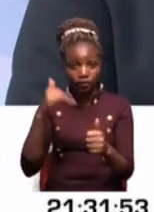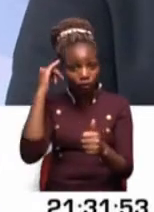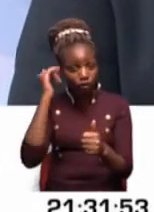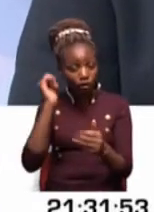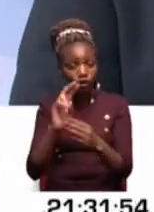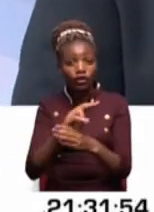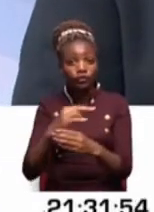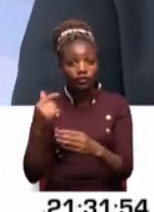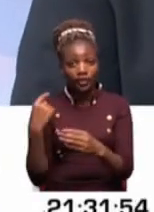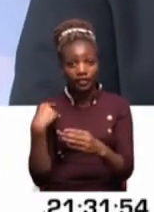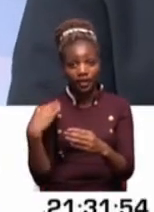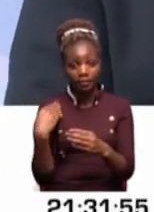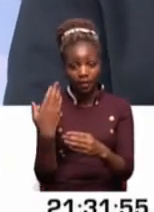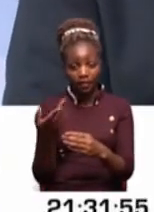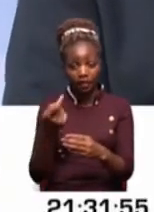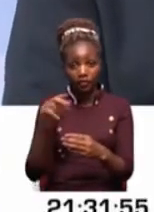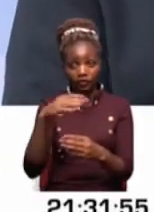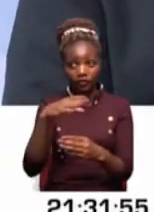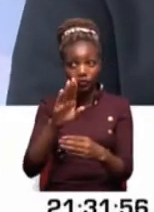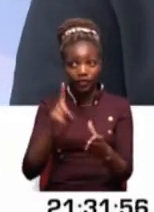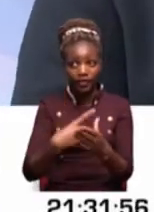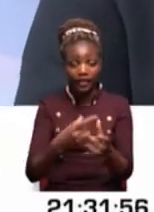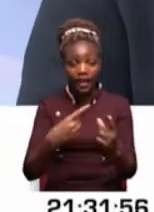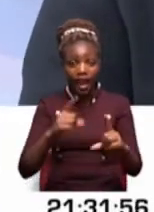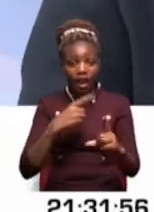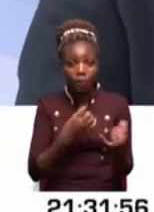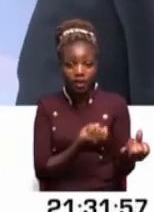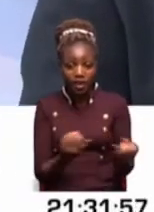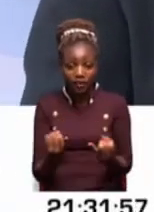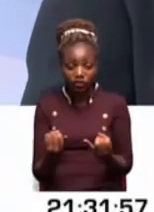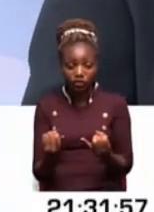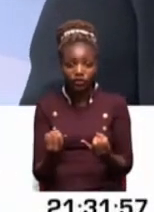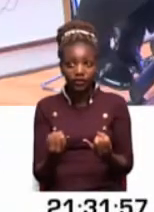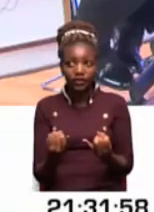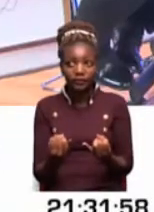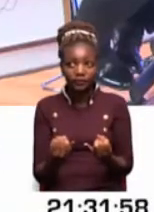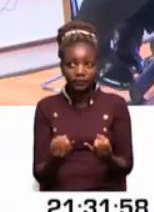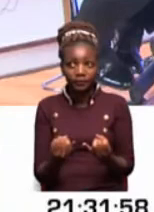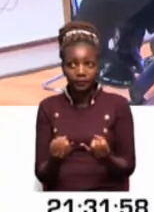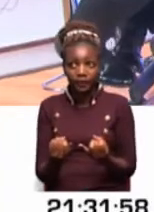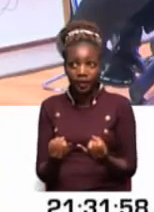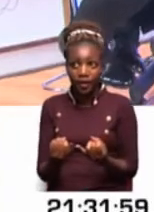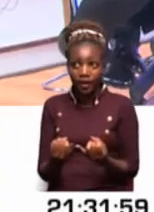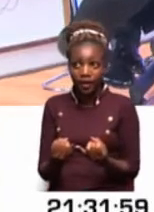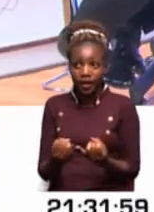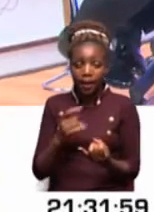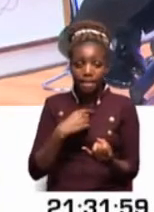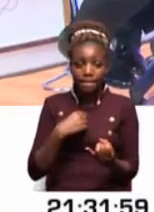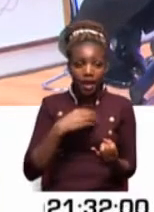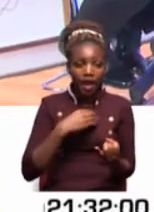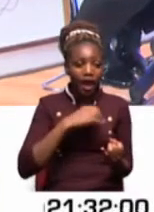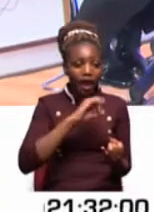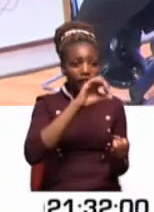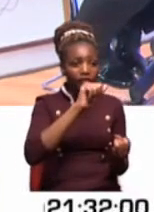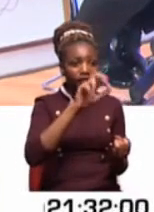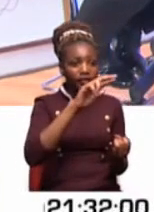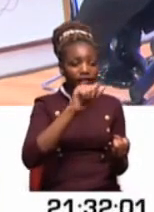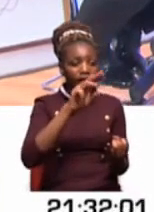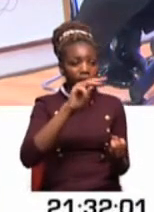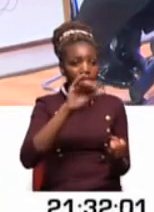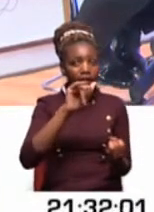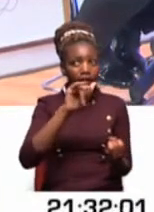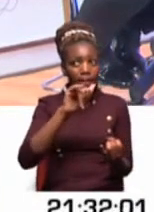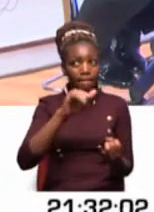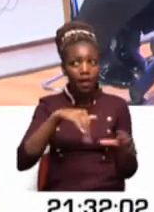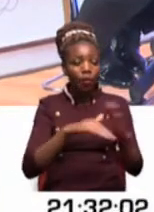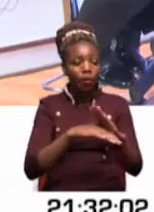your screen. And let me introduce my guests. To my immediate left is Jeremiah Kioni, Member of Parliament in Nderagwa.